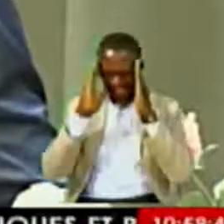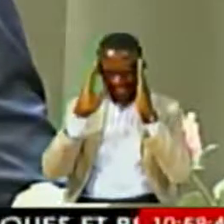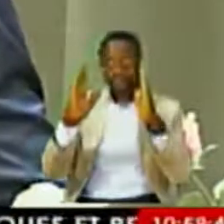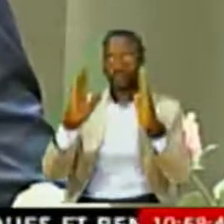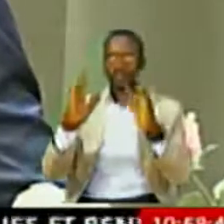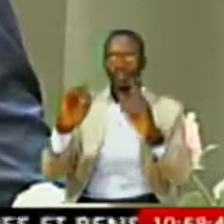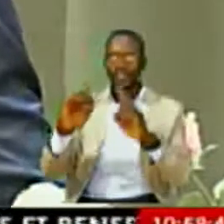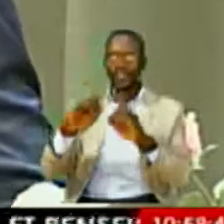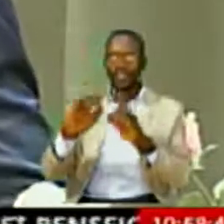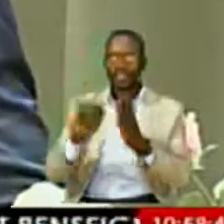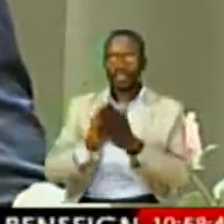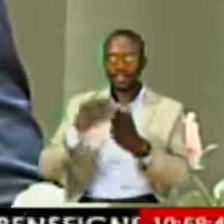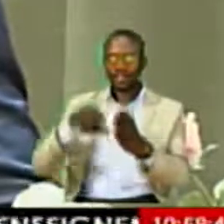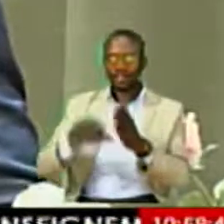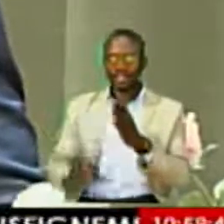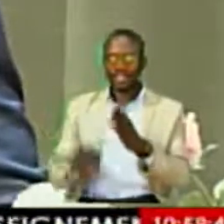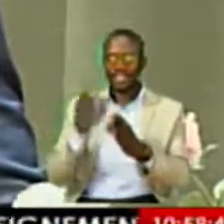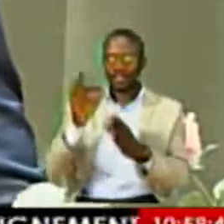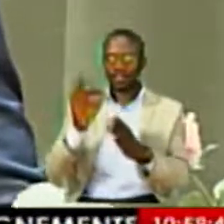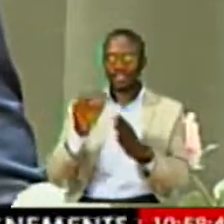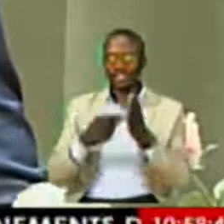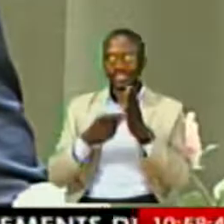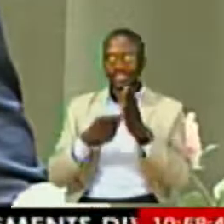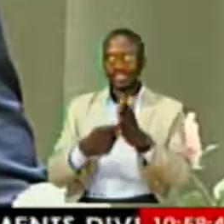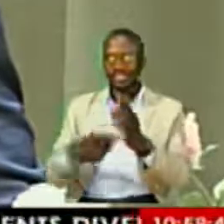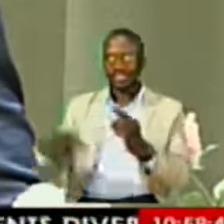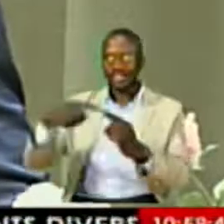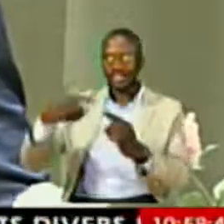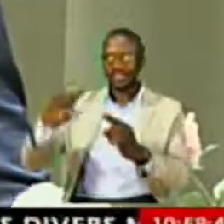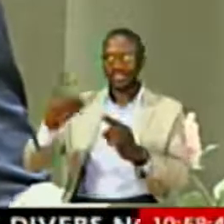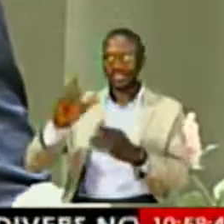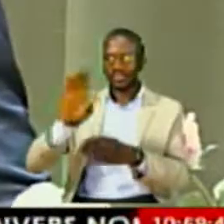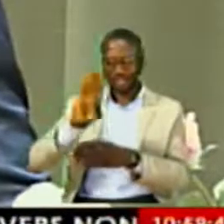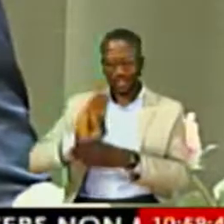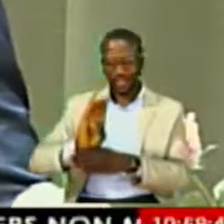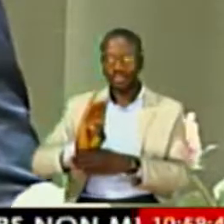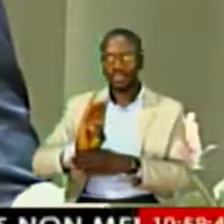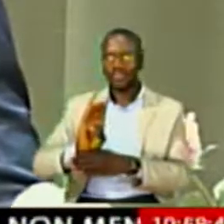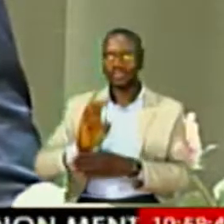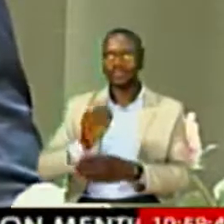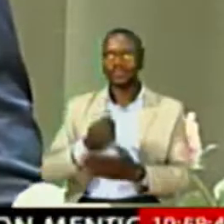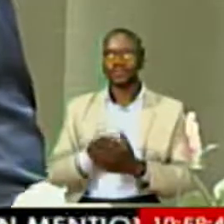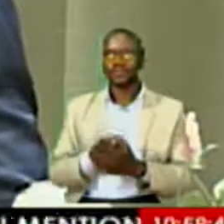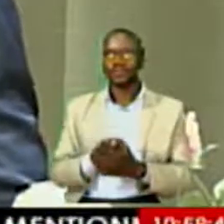listen. Be attentive to what the Spirit is speaking to the church.